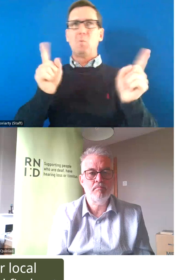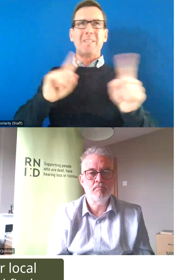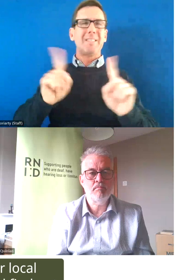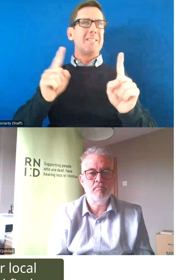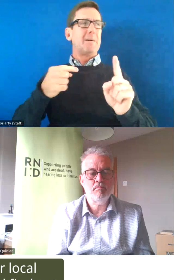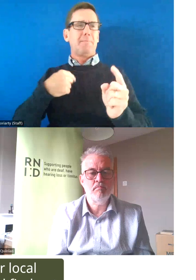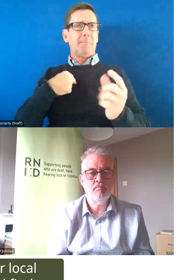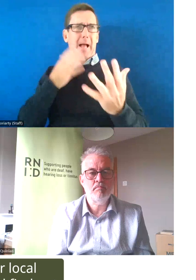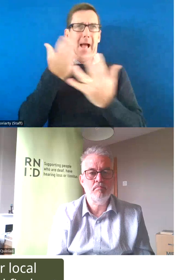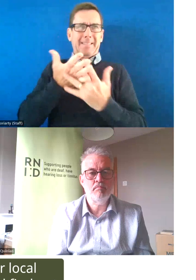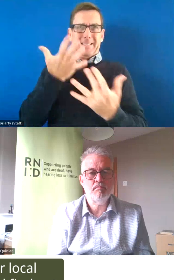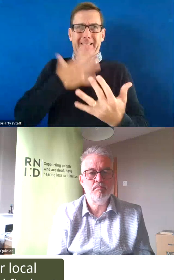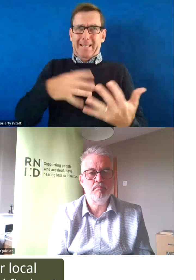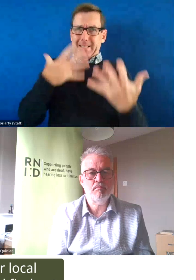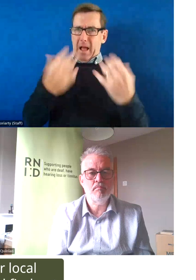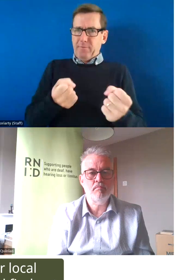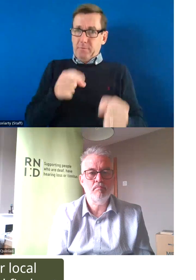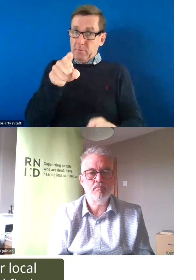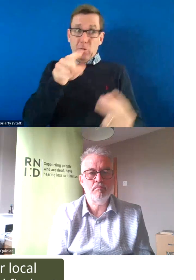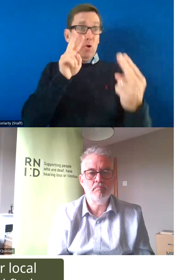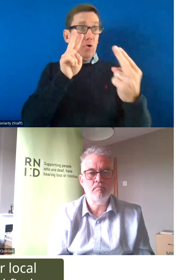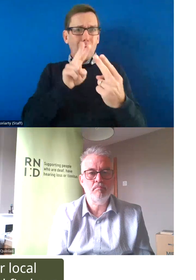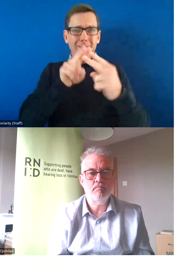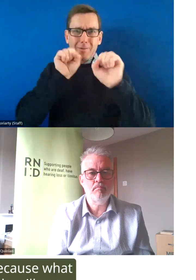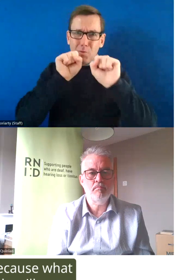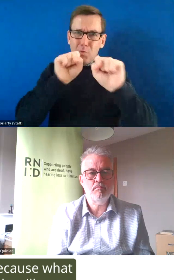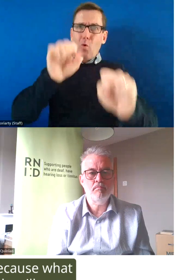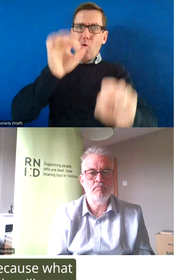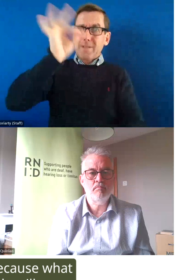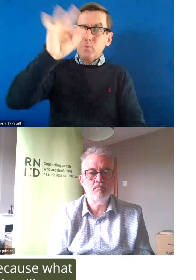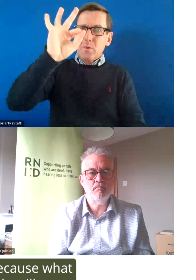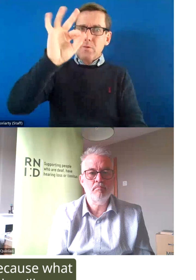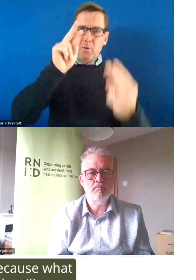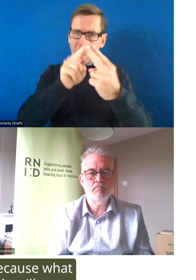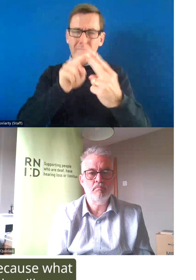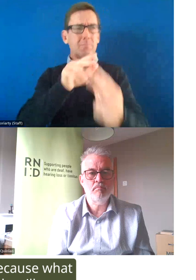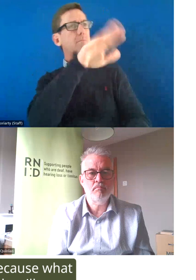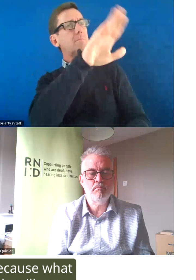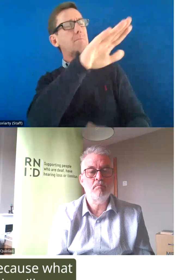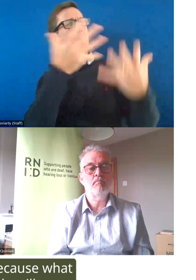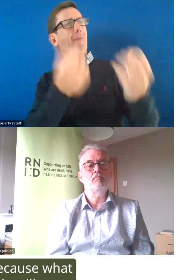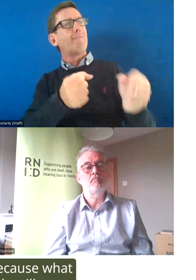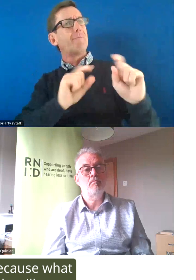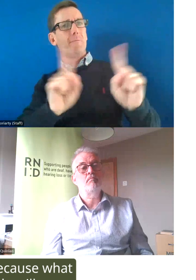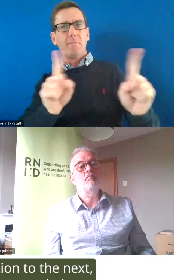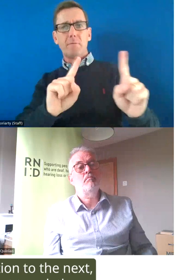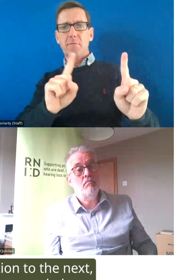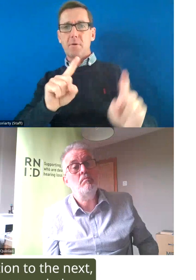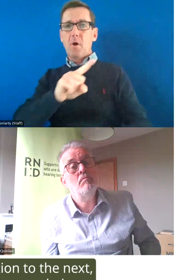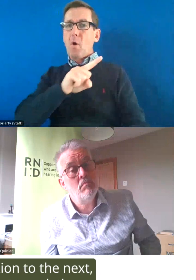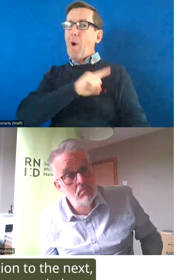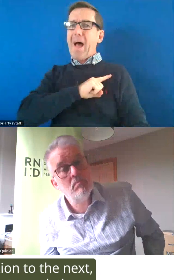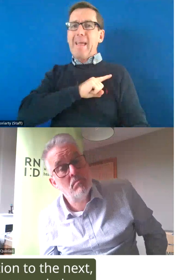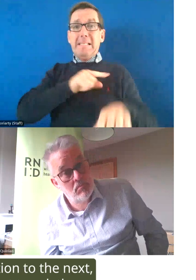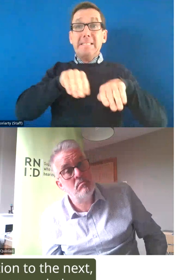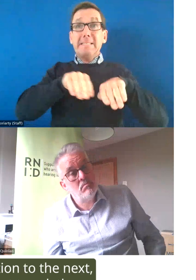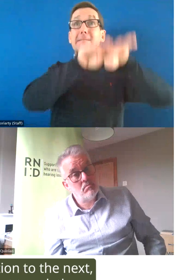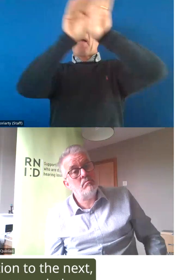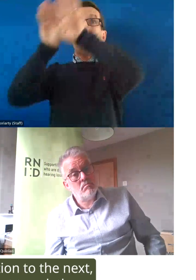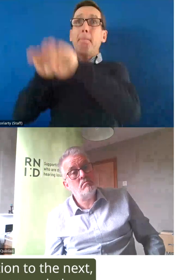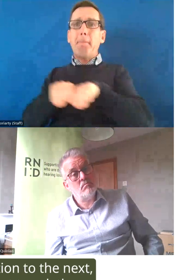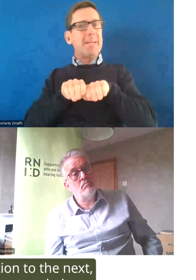needs, contact your local council now and find out, speak to them, because what support's available will vary from one polling station